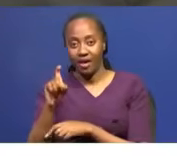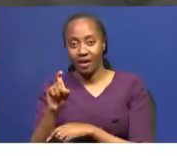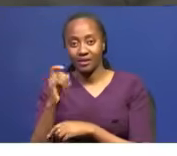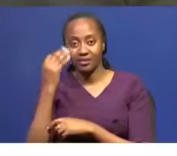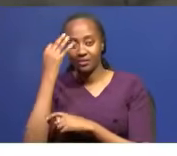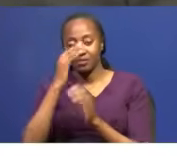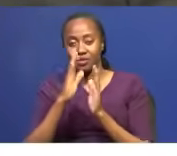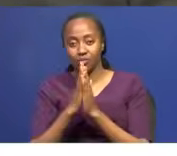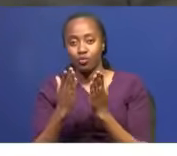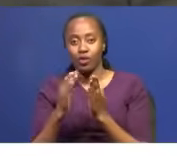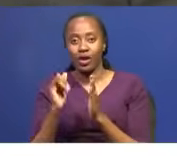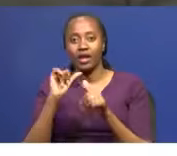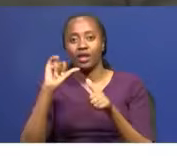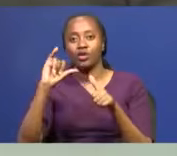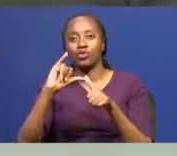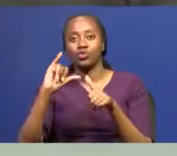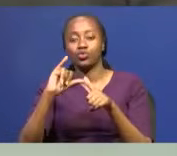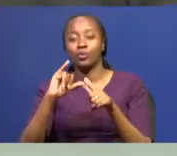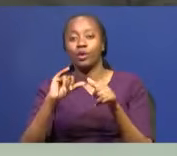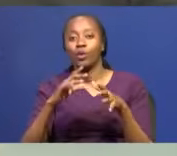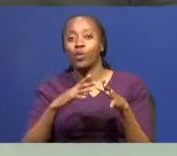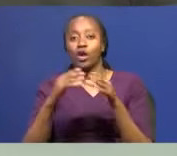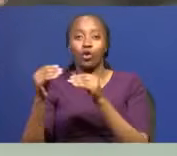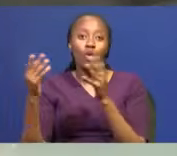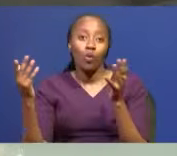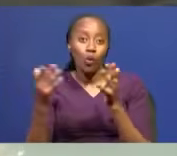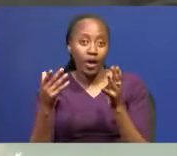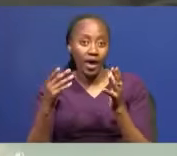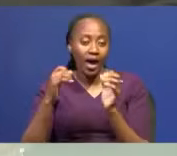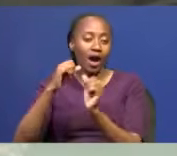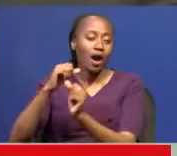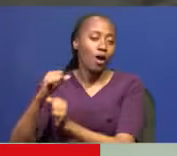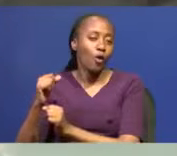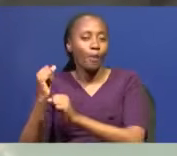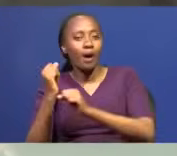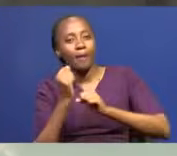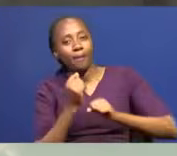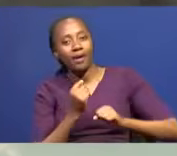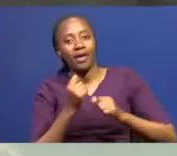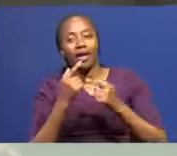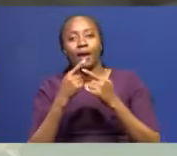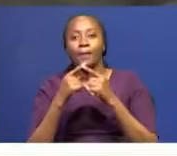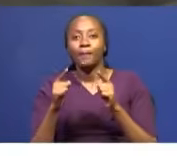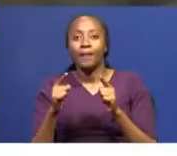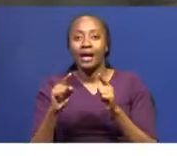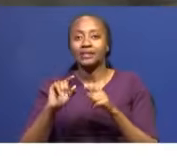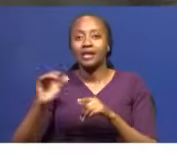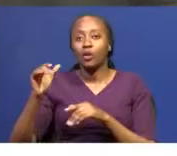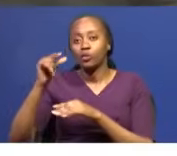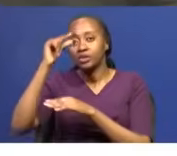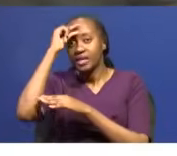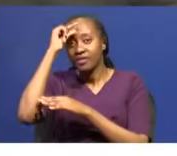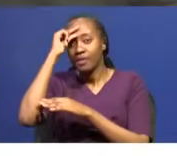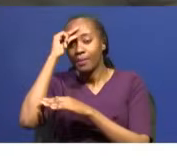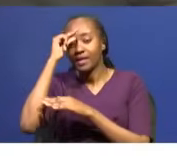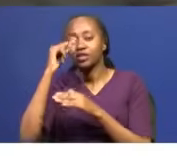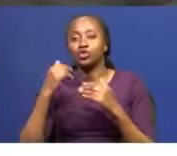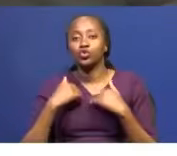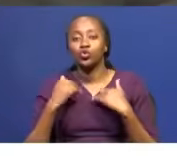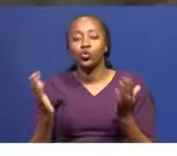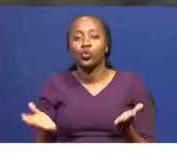Let's cross over to the county of Homa Bay concerns the quest to have the county governments enhance their own